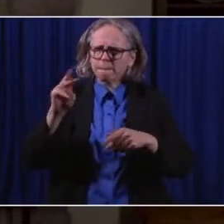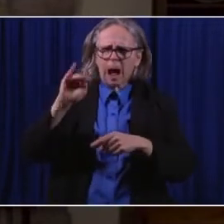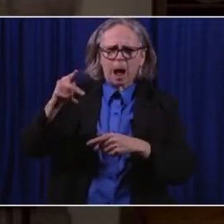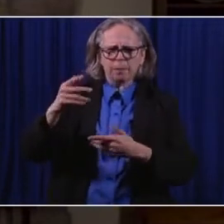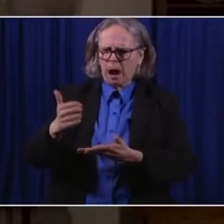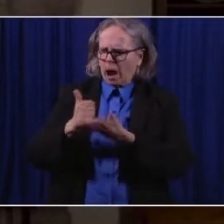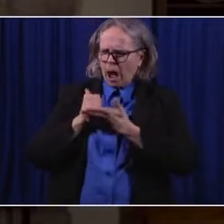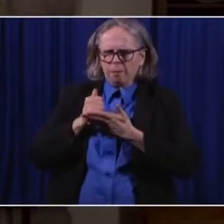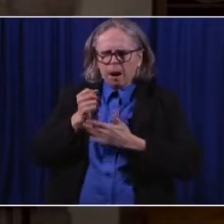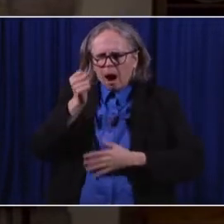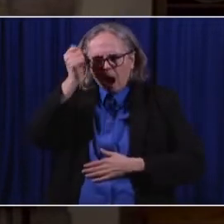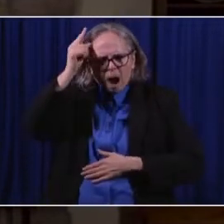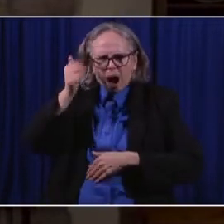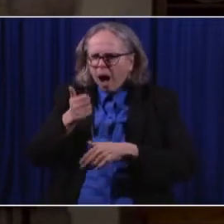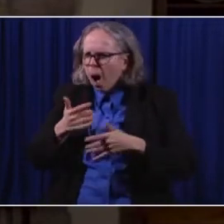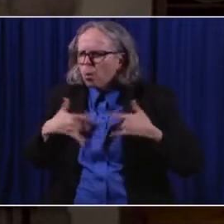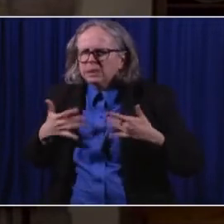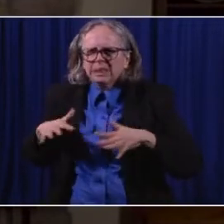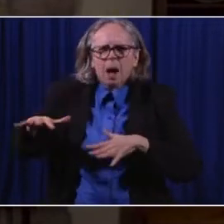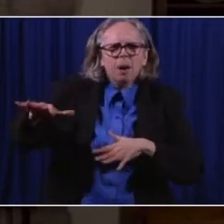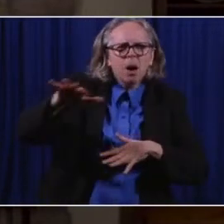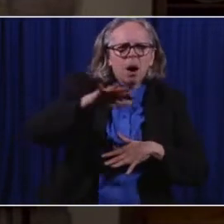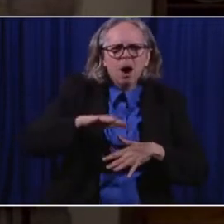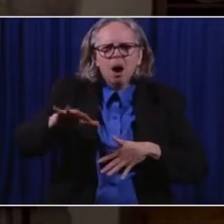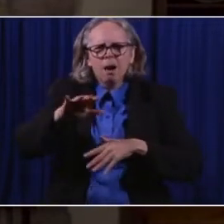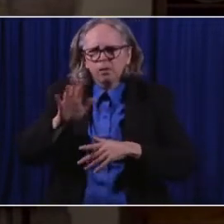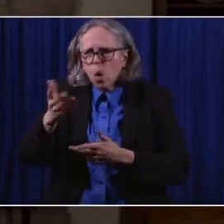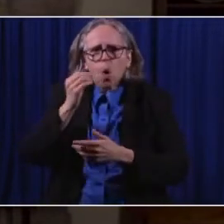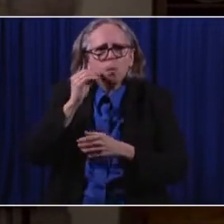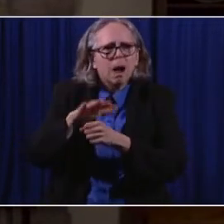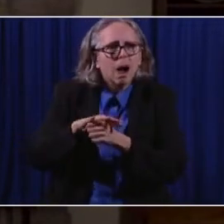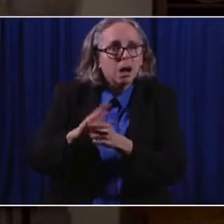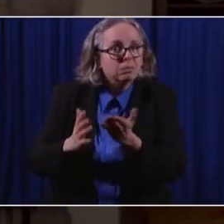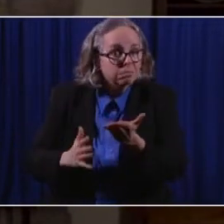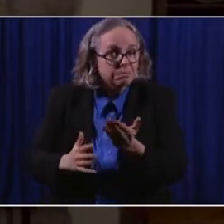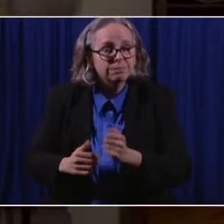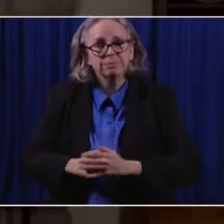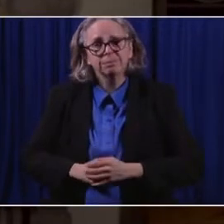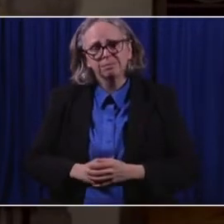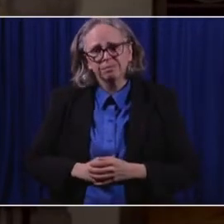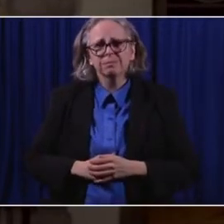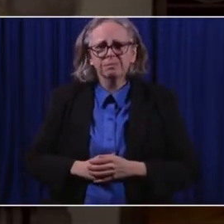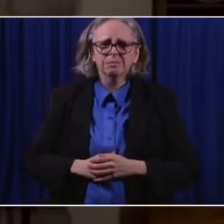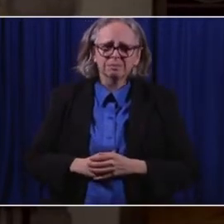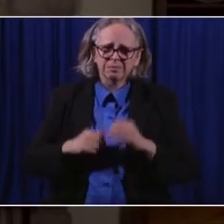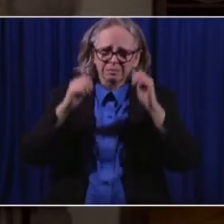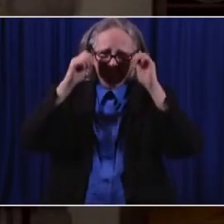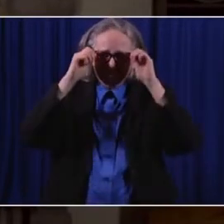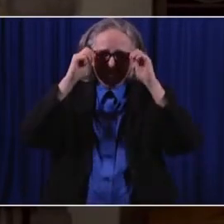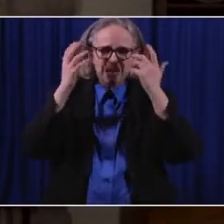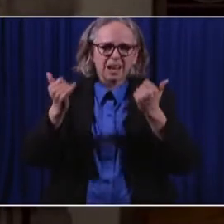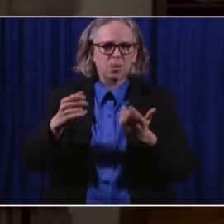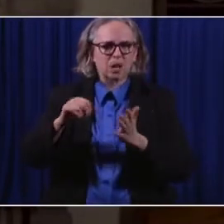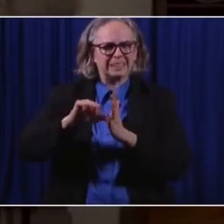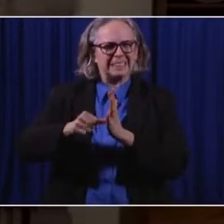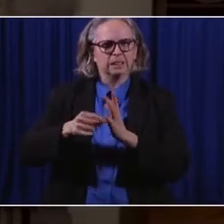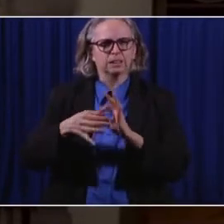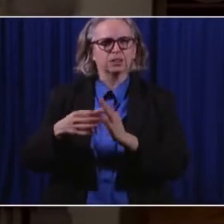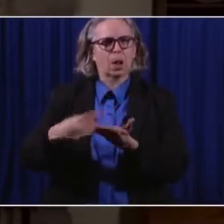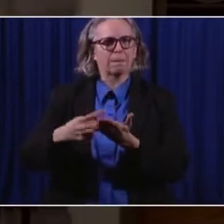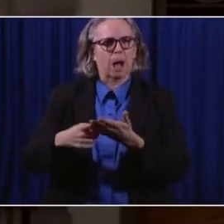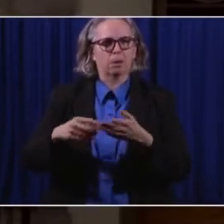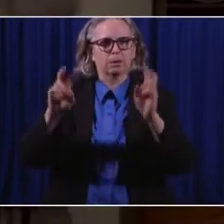on in your county, in your region. That's probably the best way to do it. Let me talk about our schools and quarantining, something that I've talked